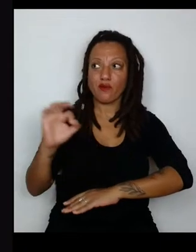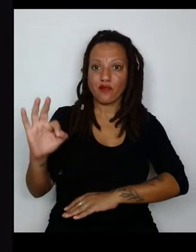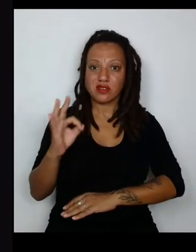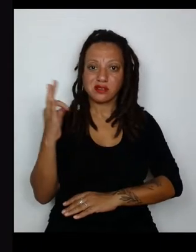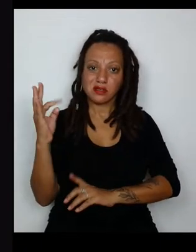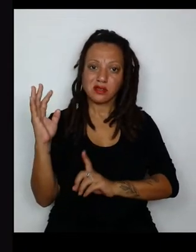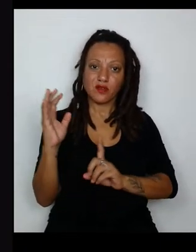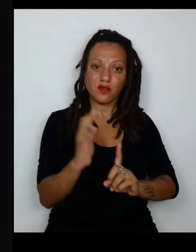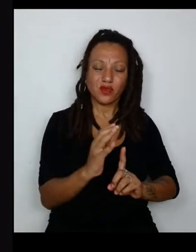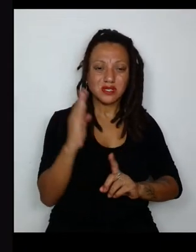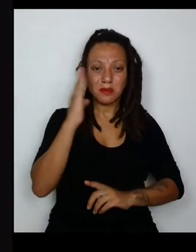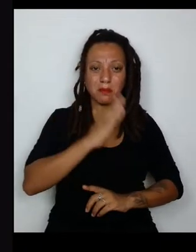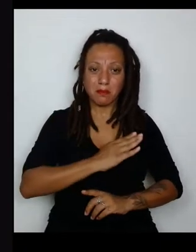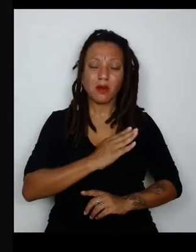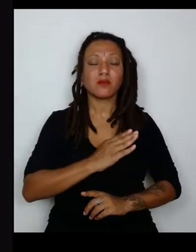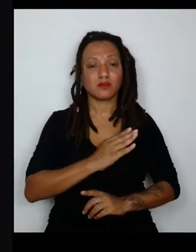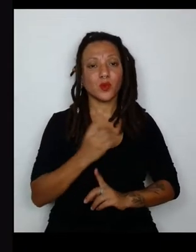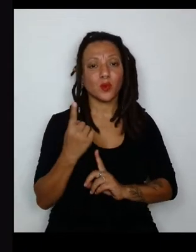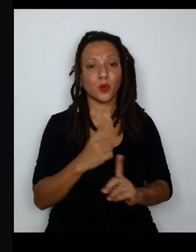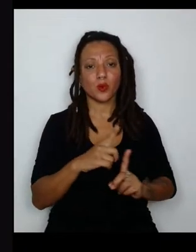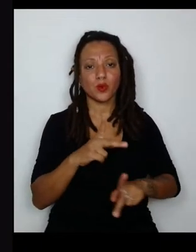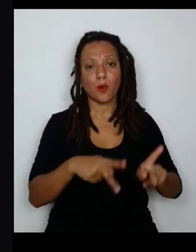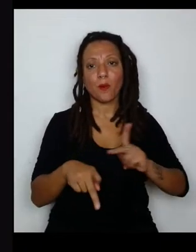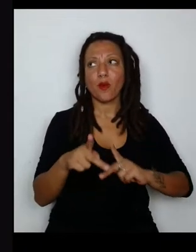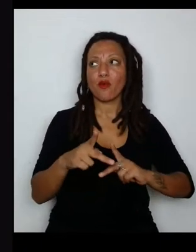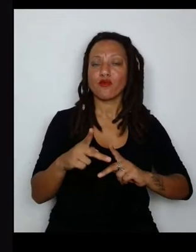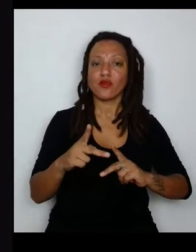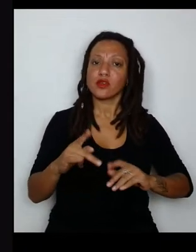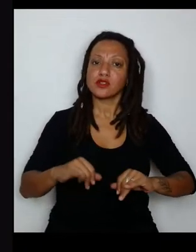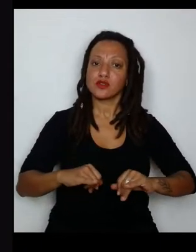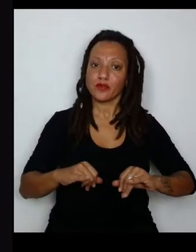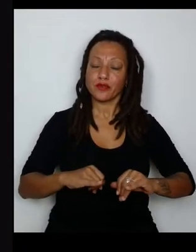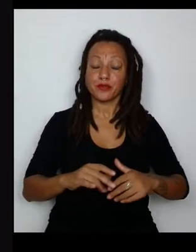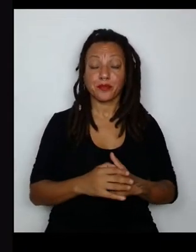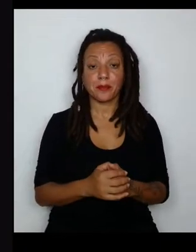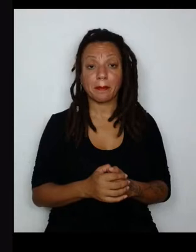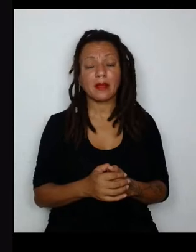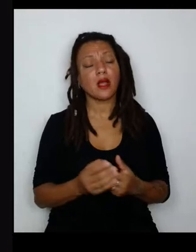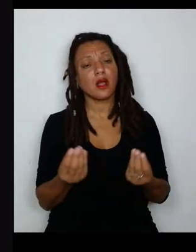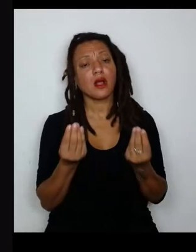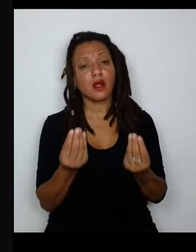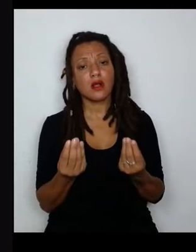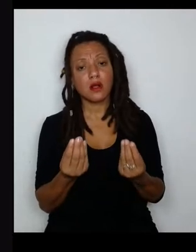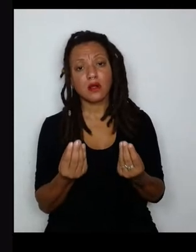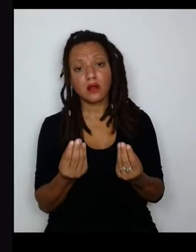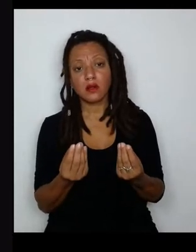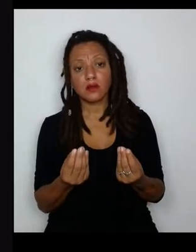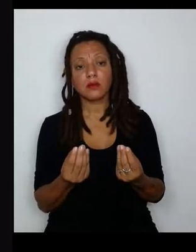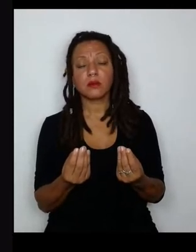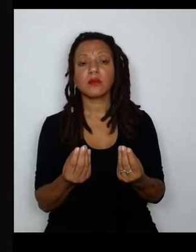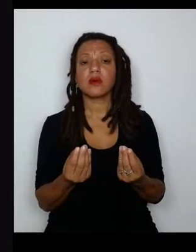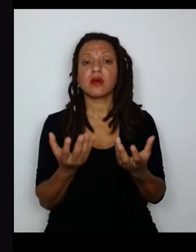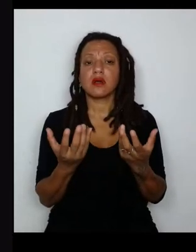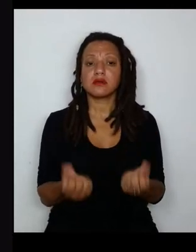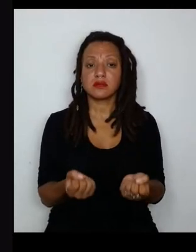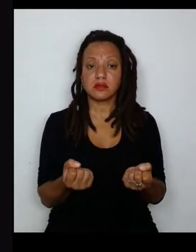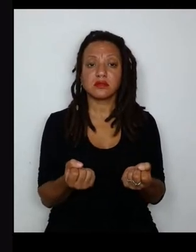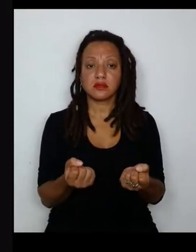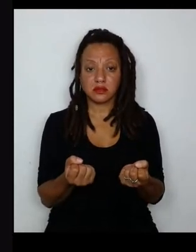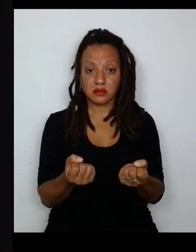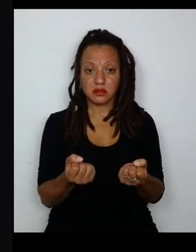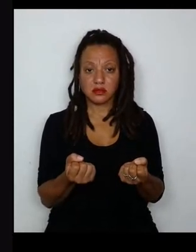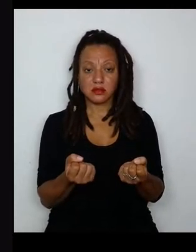and finally how to come to terms with the toxic ideologies of race and gender